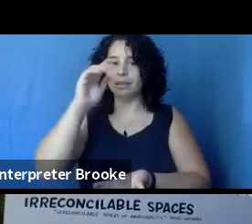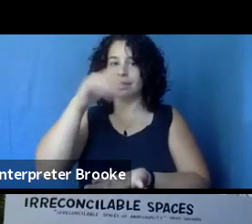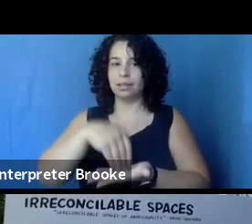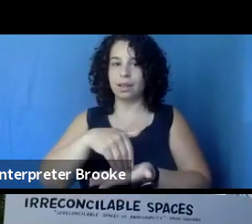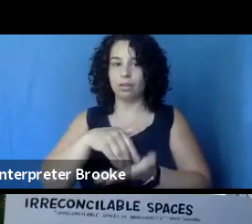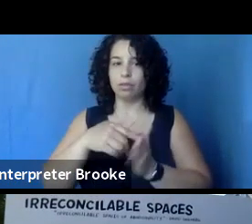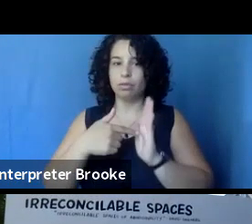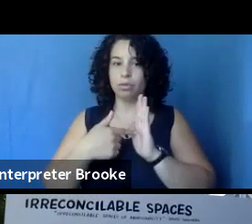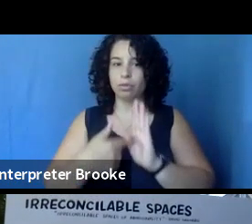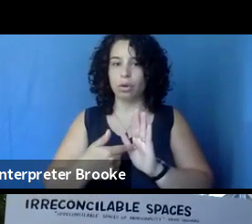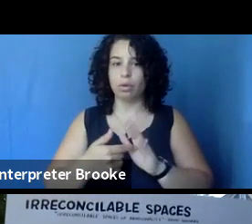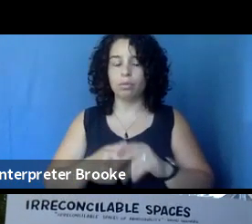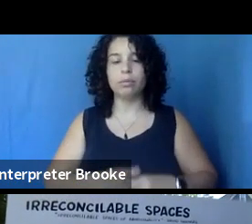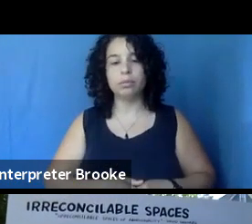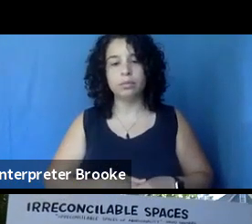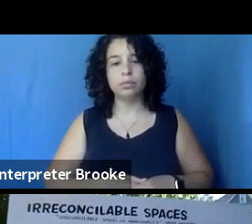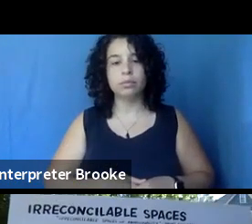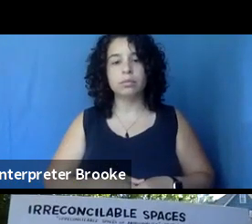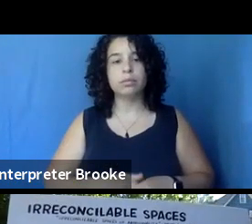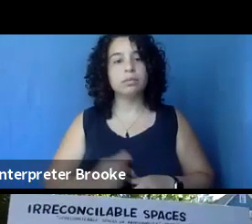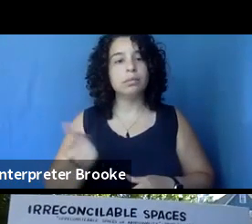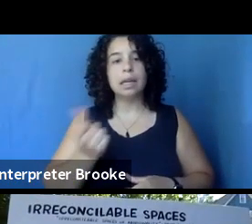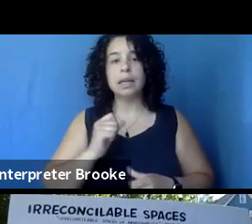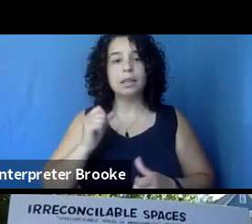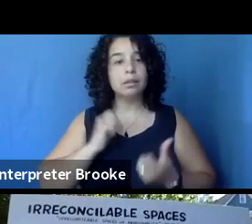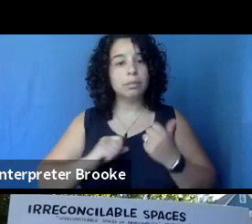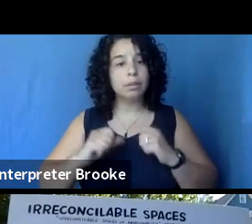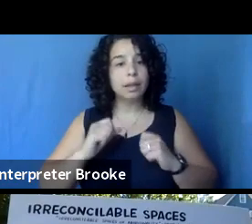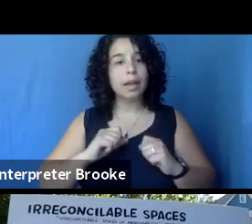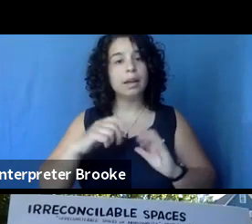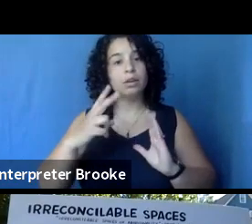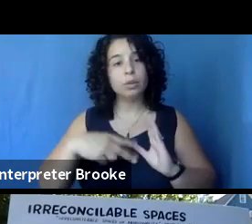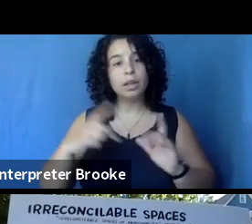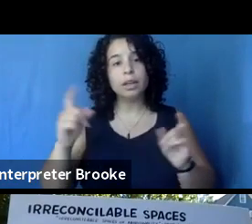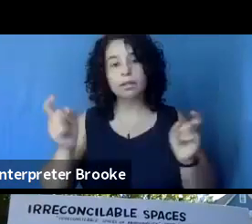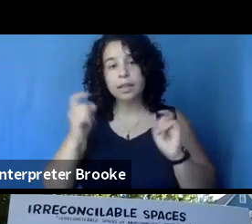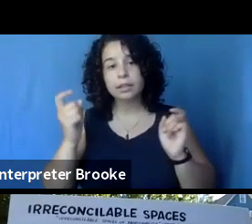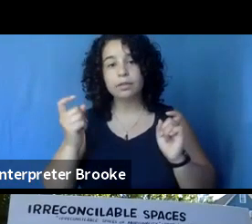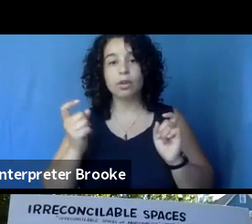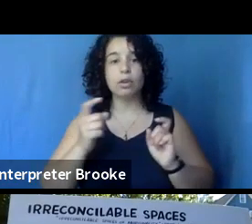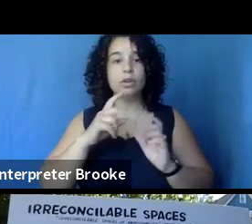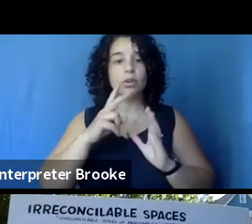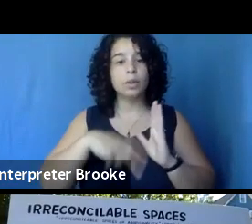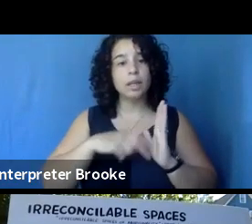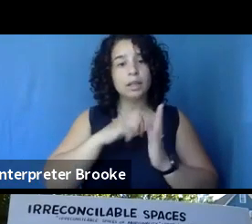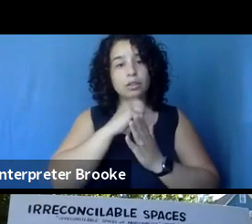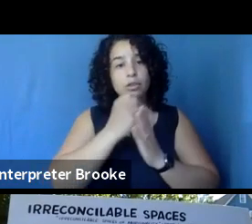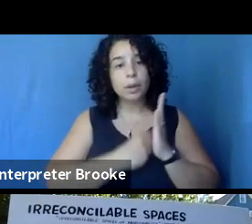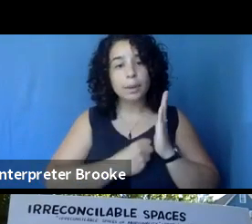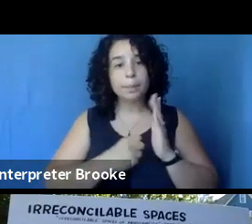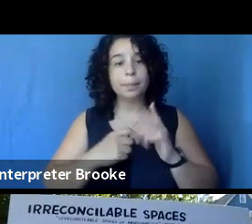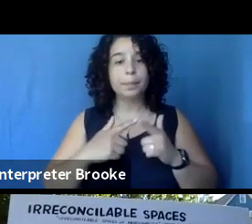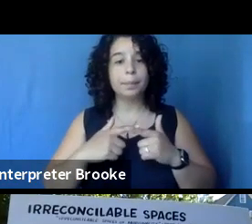play reading festival, or reading scripts, or